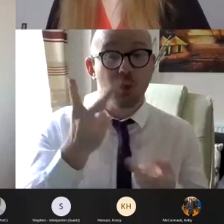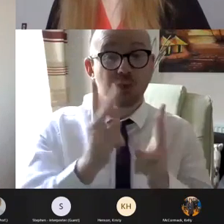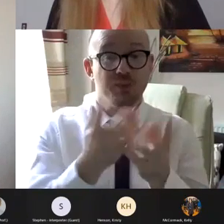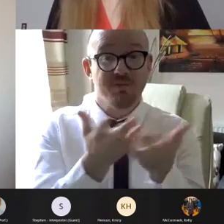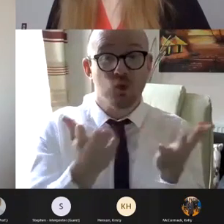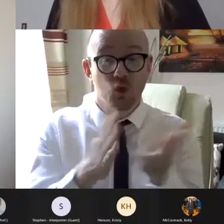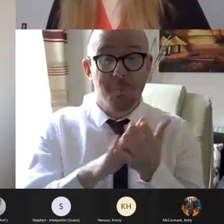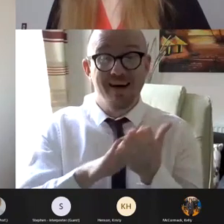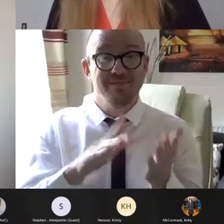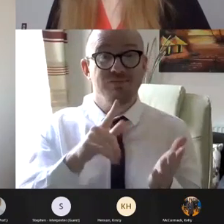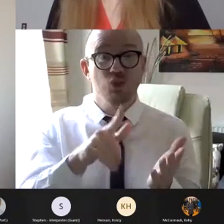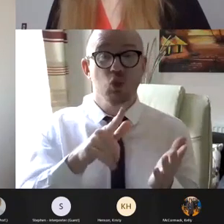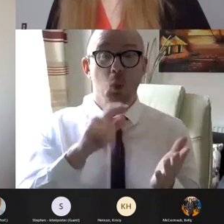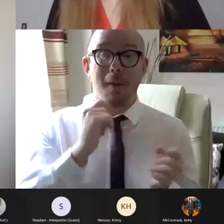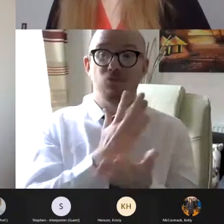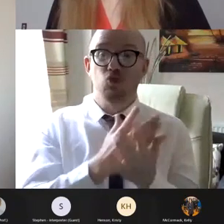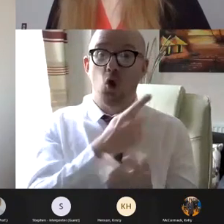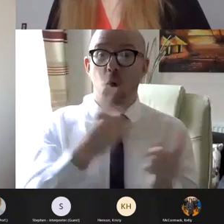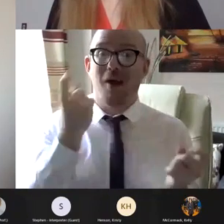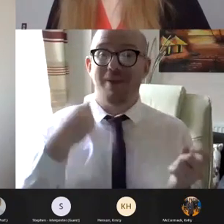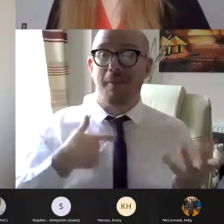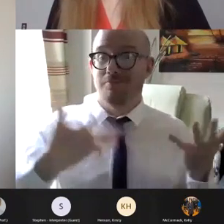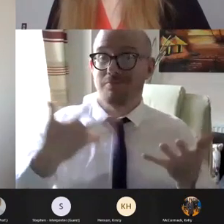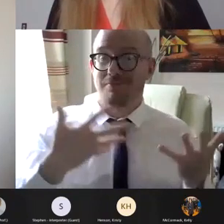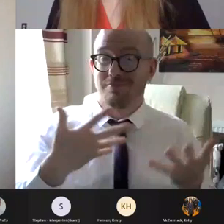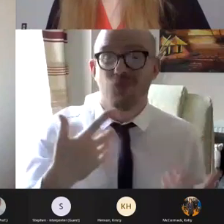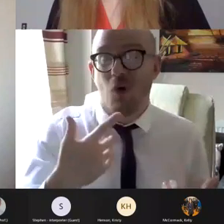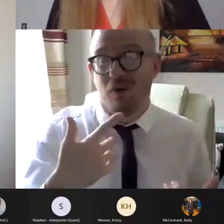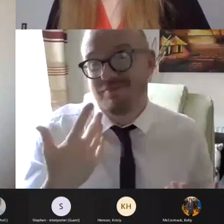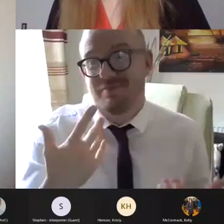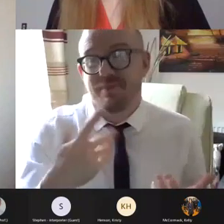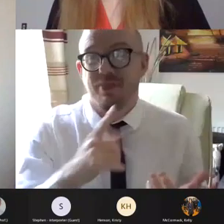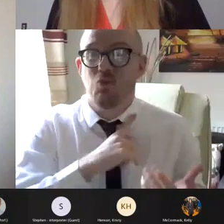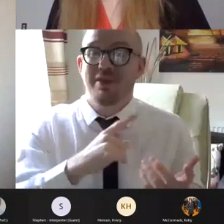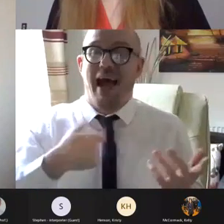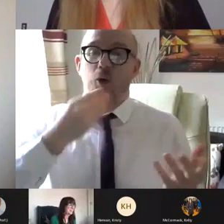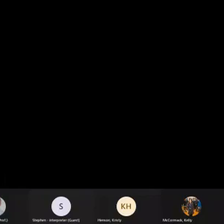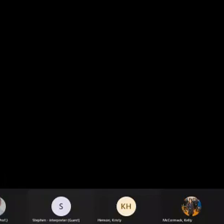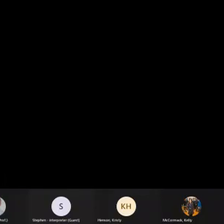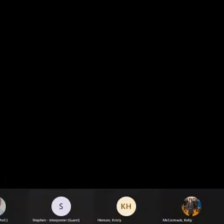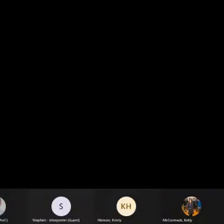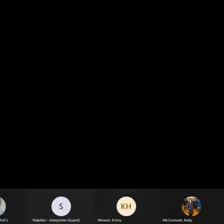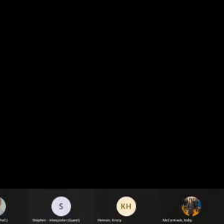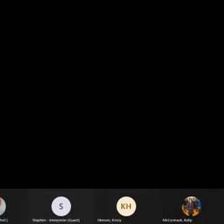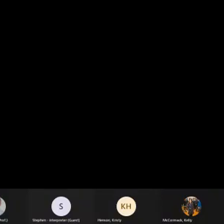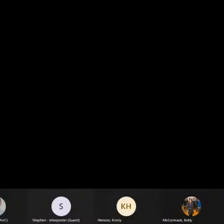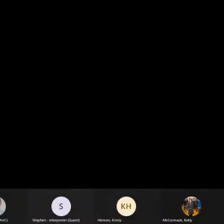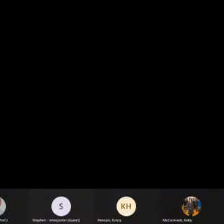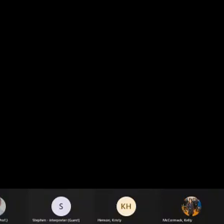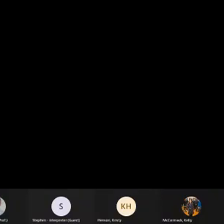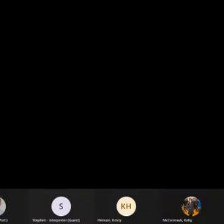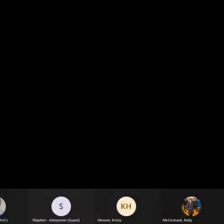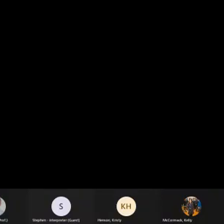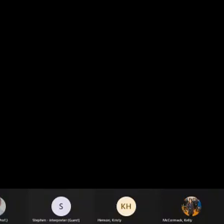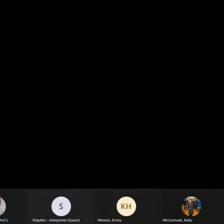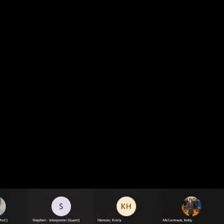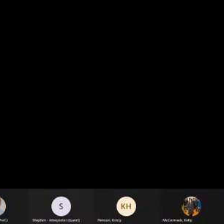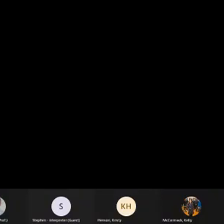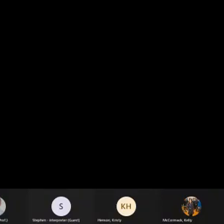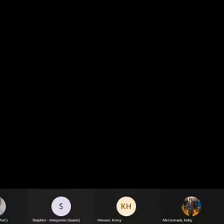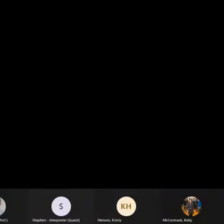Fortunately for you, I've brought along 2 BSL interpreters for you today, so you can understand my sign language. I'm obviously a